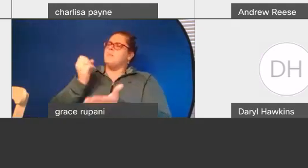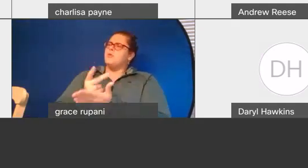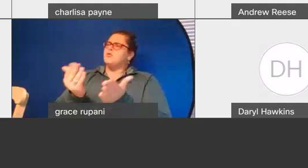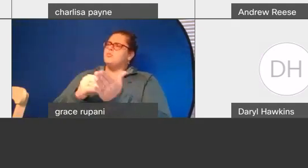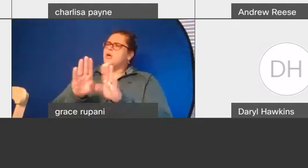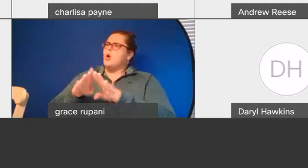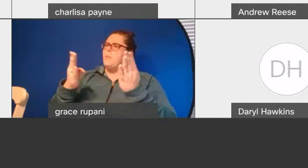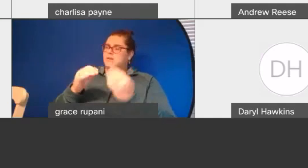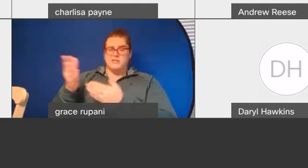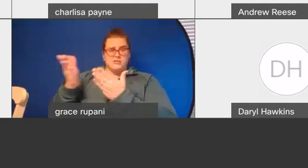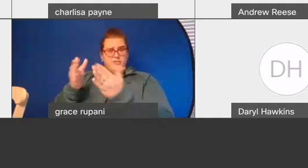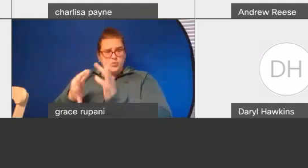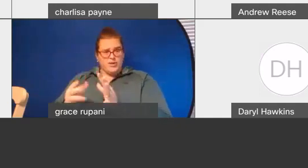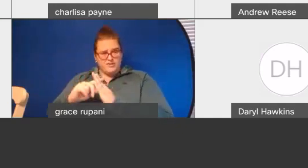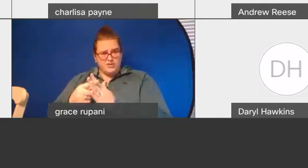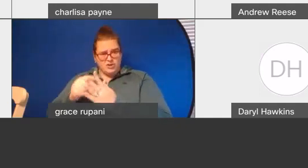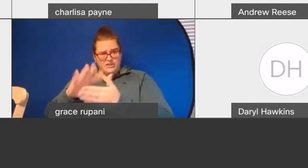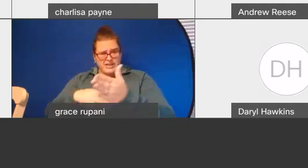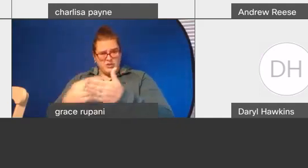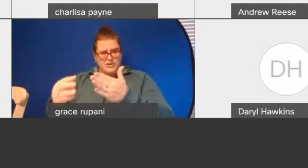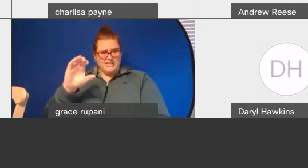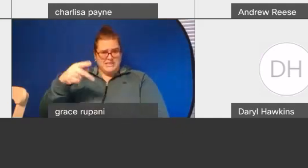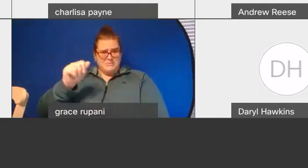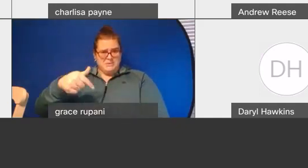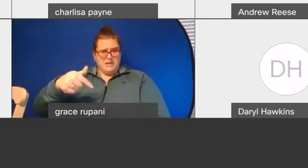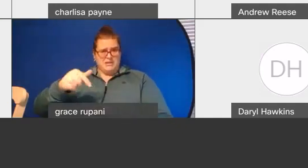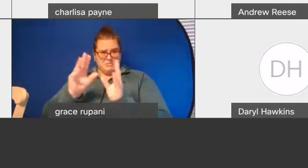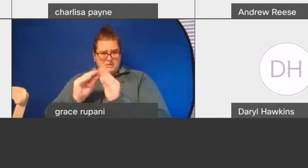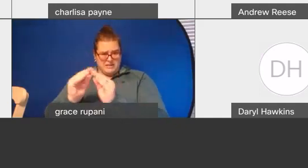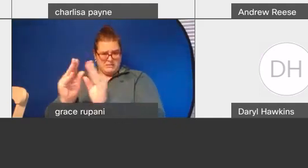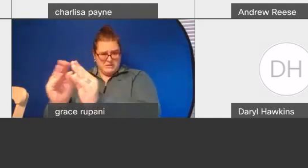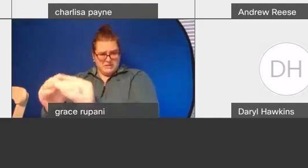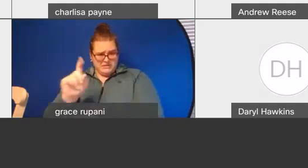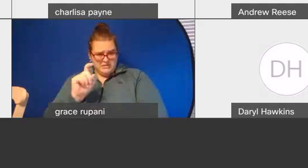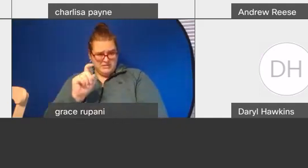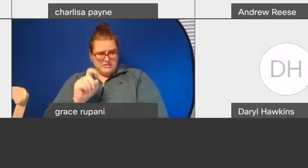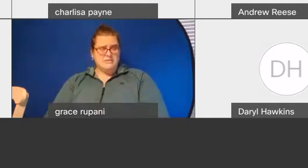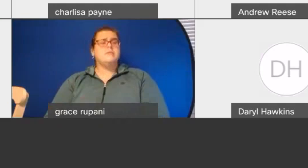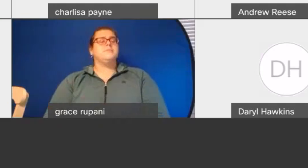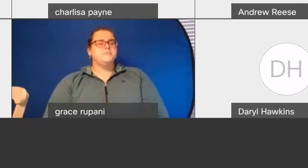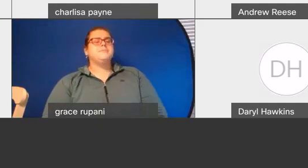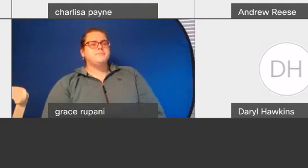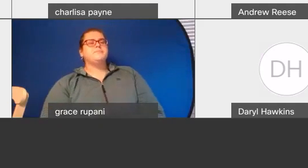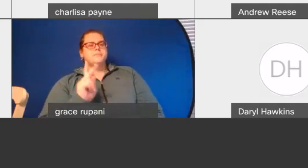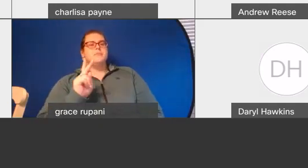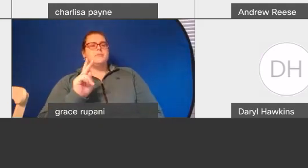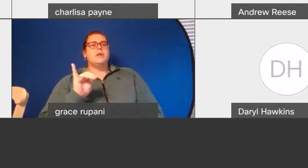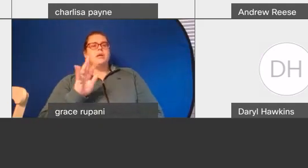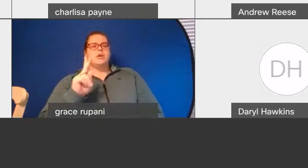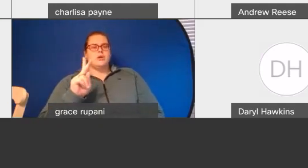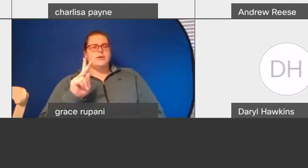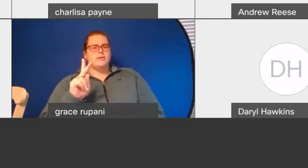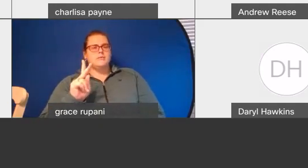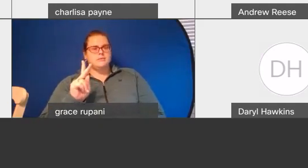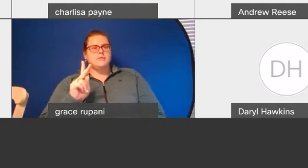CPAC meetings? Sure. So I'm